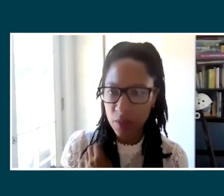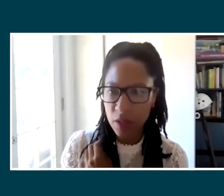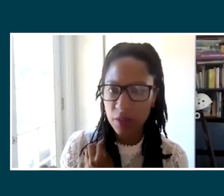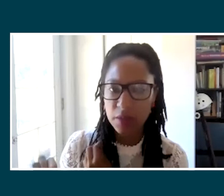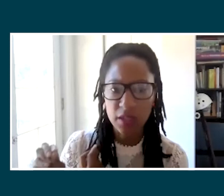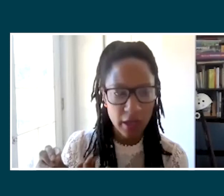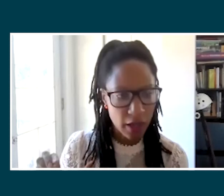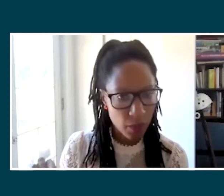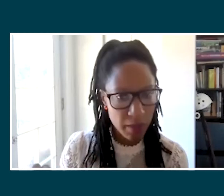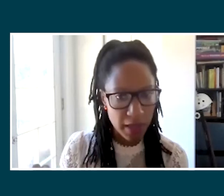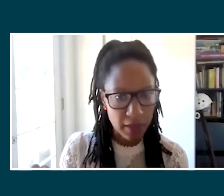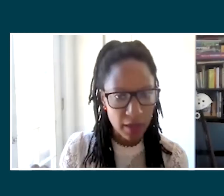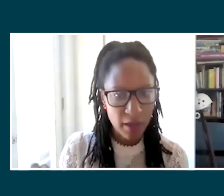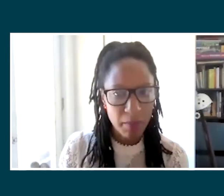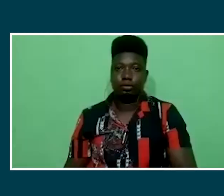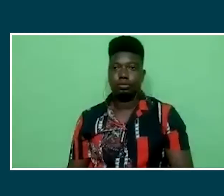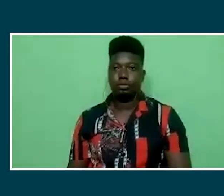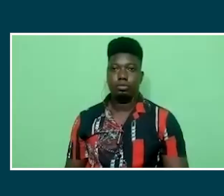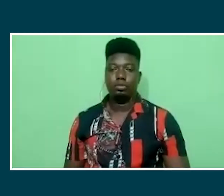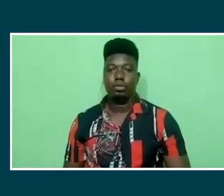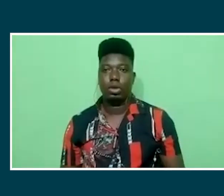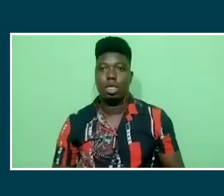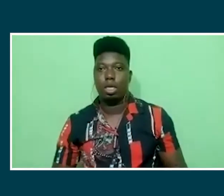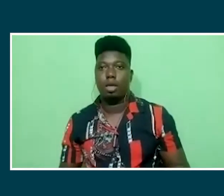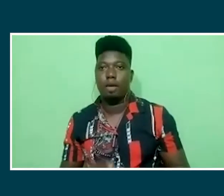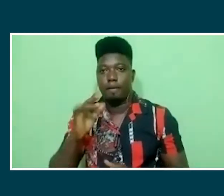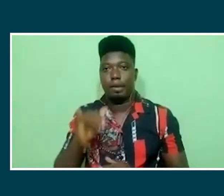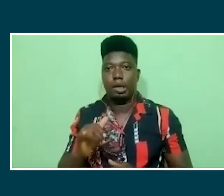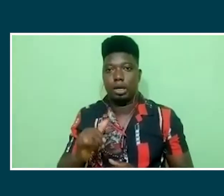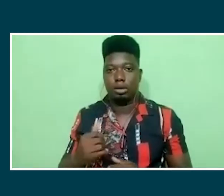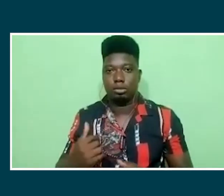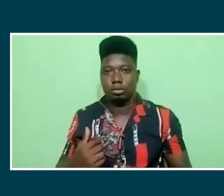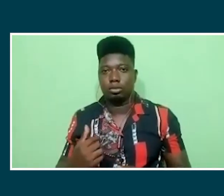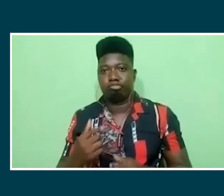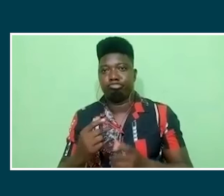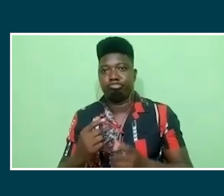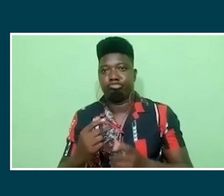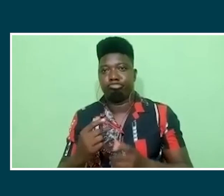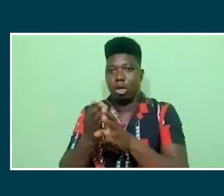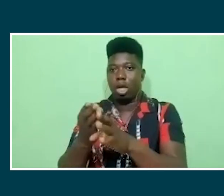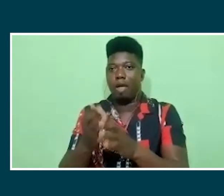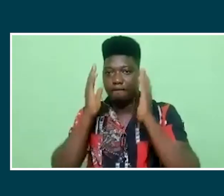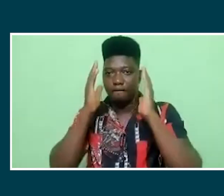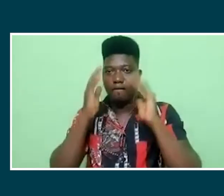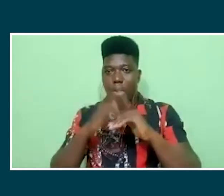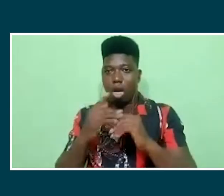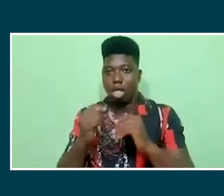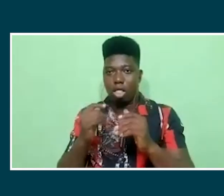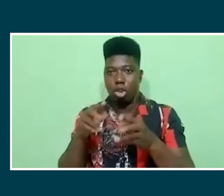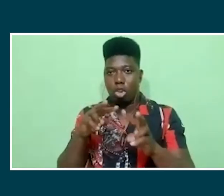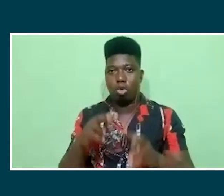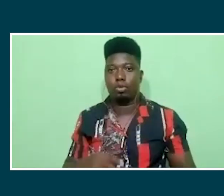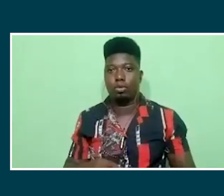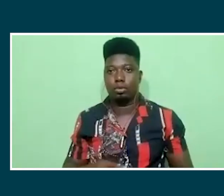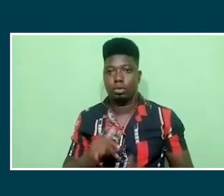on little girls and on women, but did we come alongside to focus on the language that we